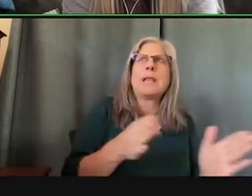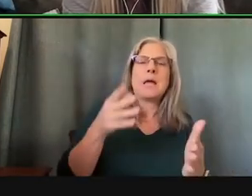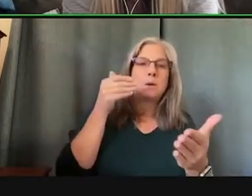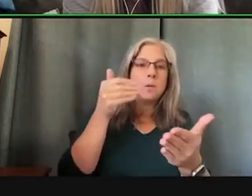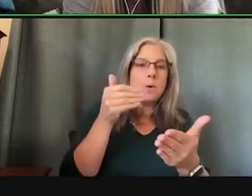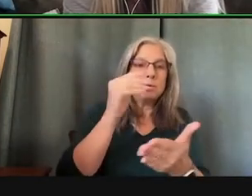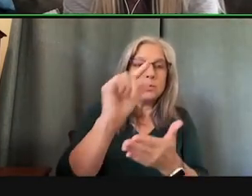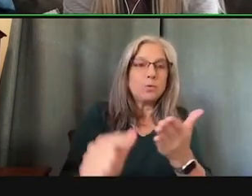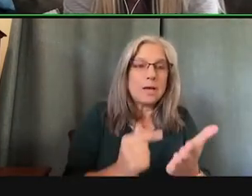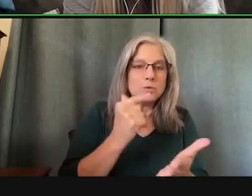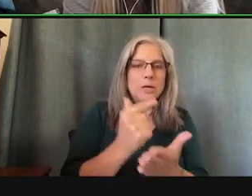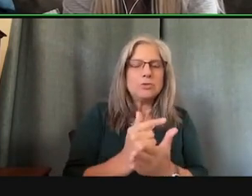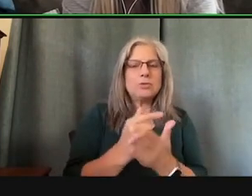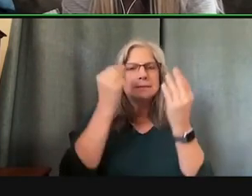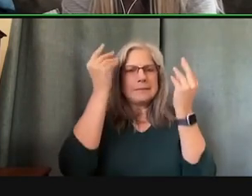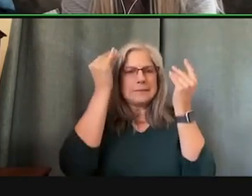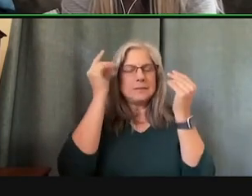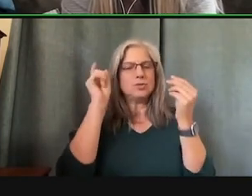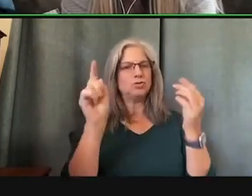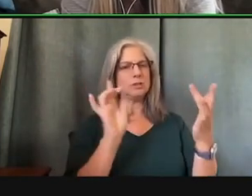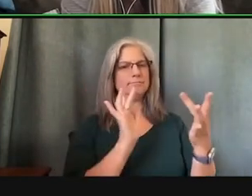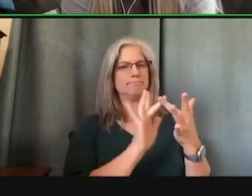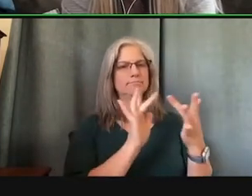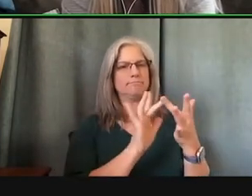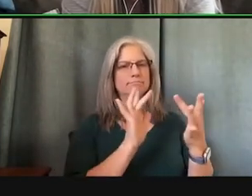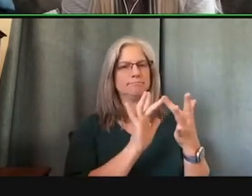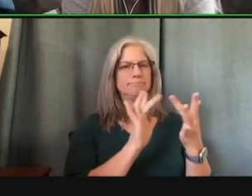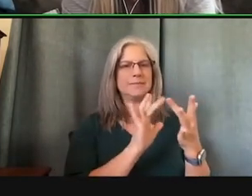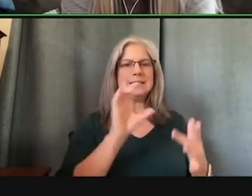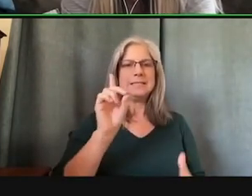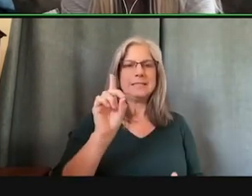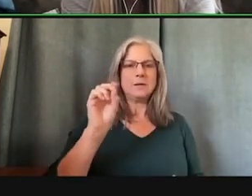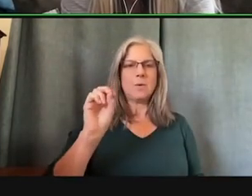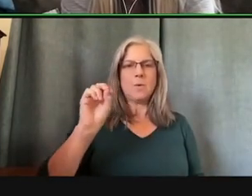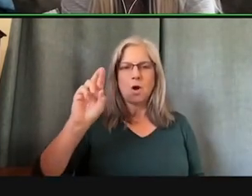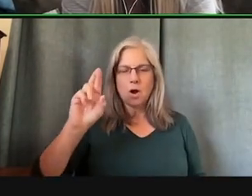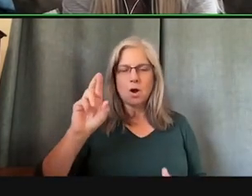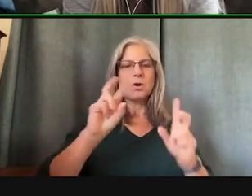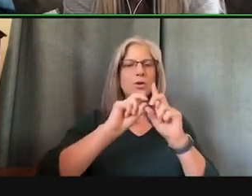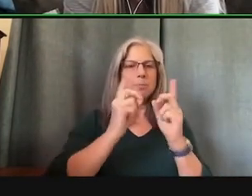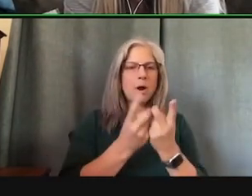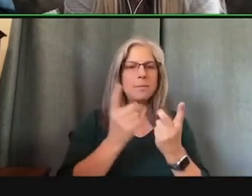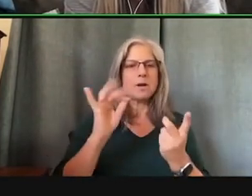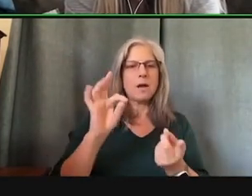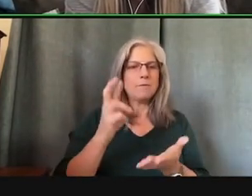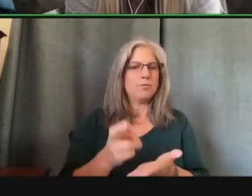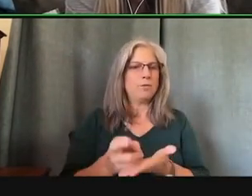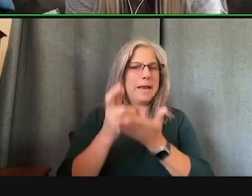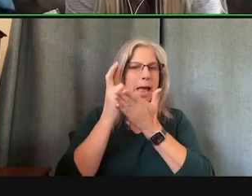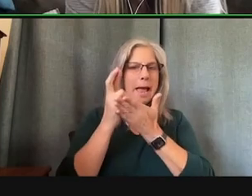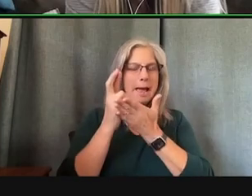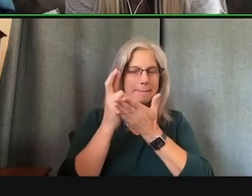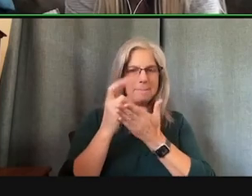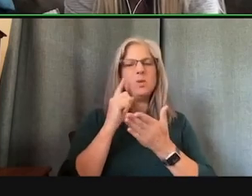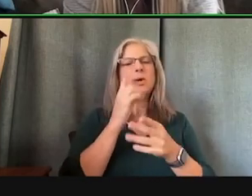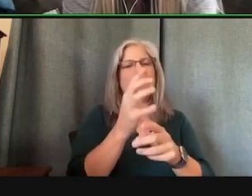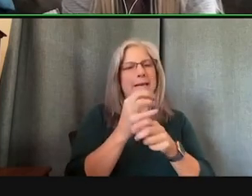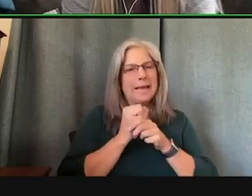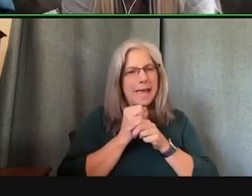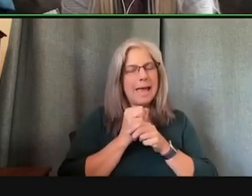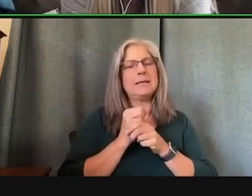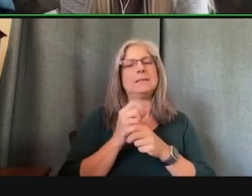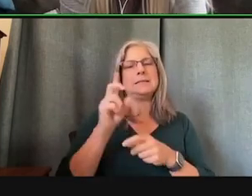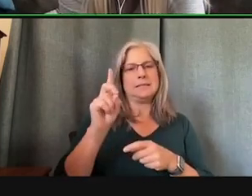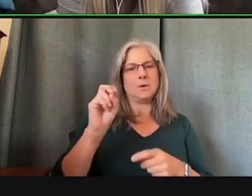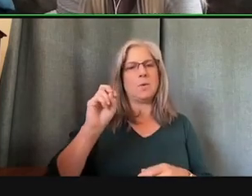graduation, you should be in contact with the Department of Rehabilitation. You can start receiving DOR services at